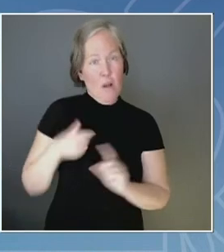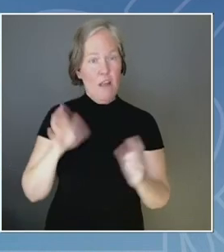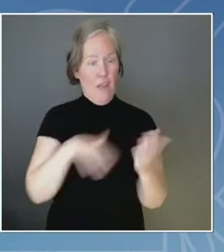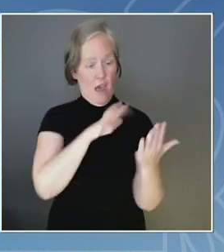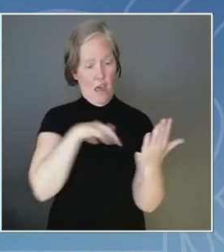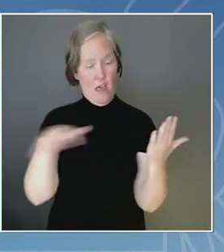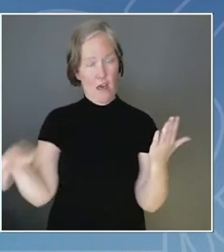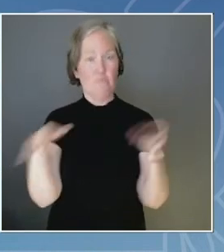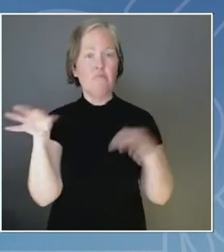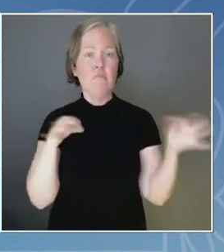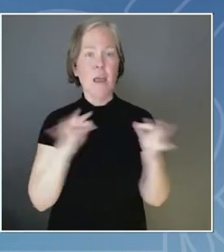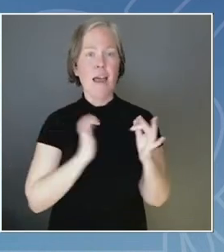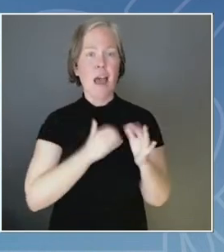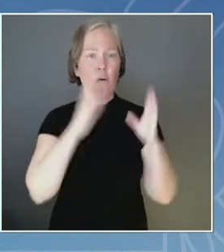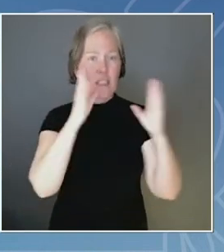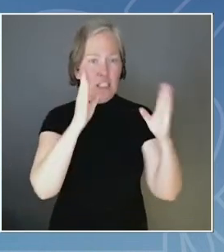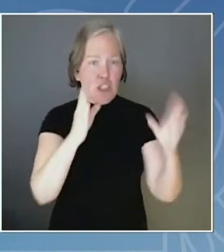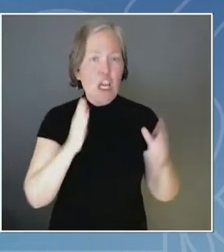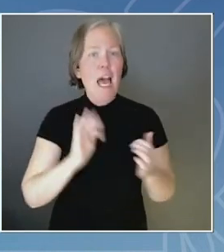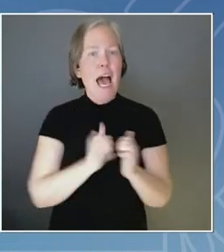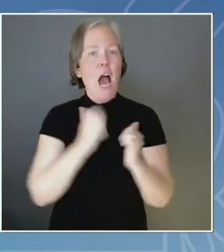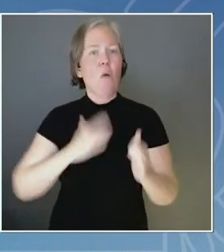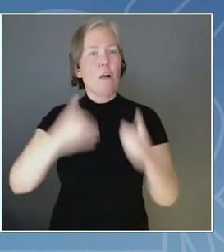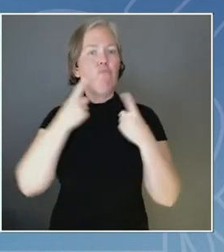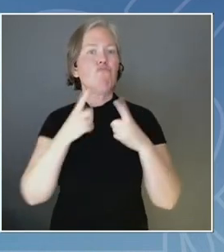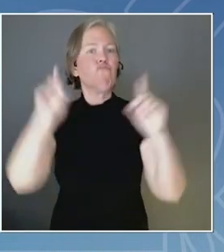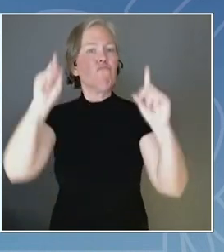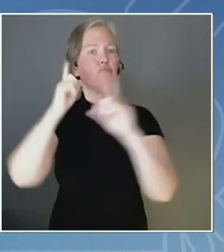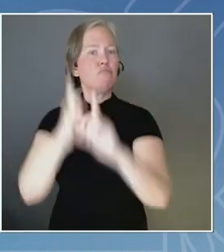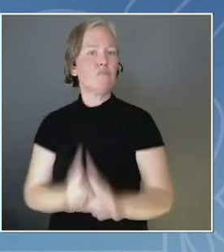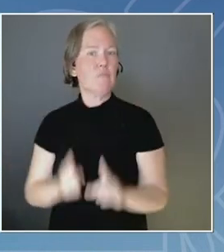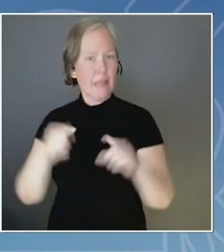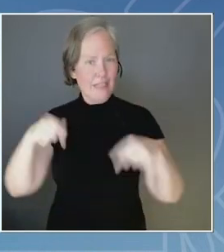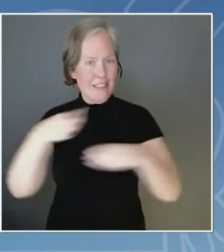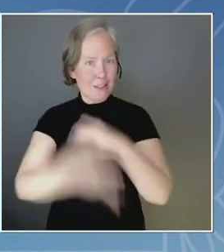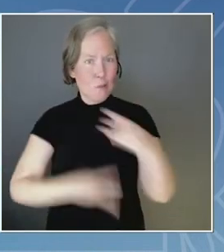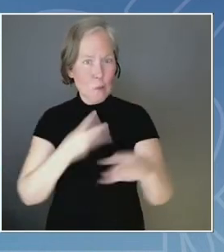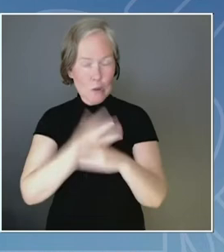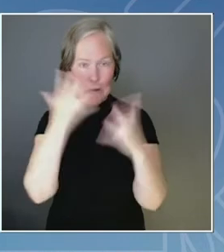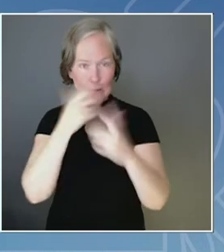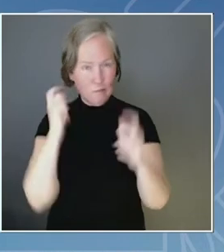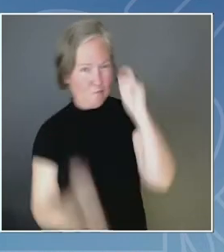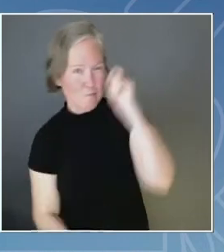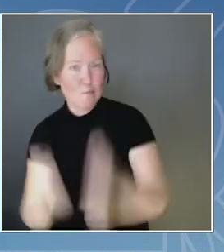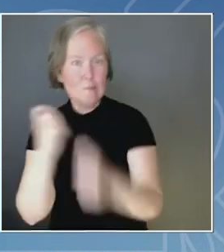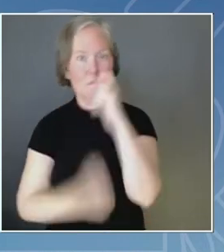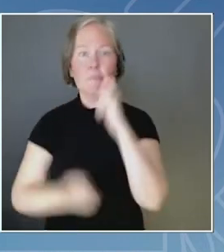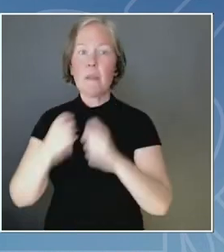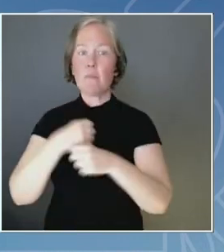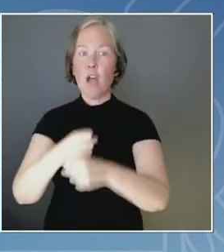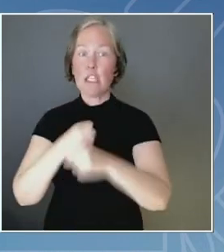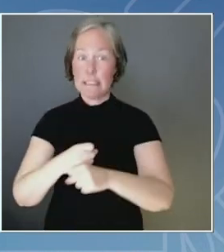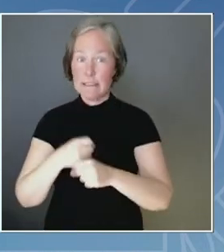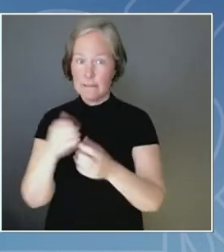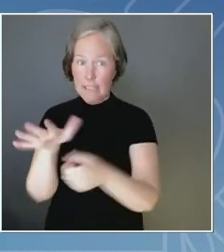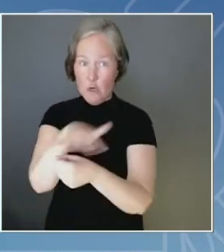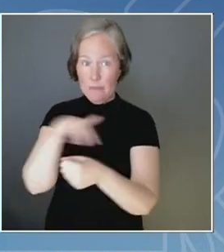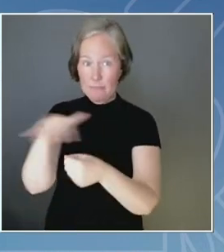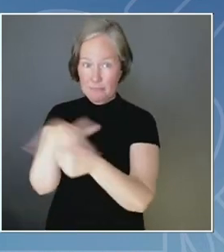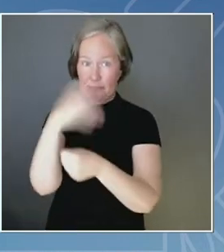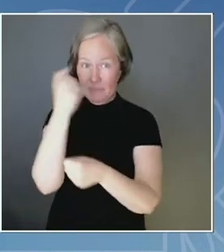attention and achieve our objectives in the world's most dynamic and productive region. Our goal is to ensure the